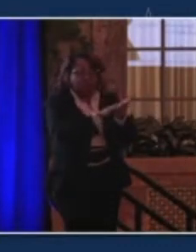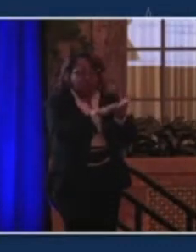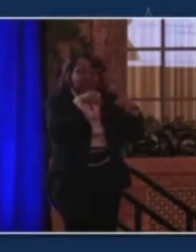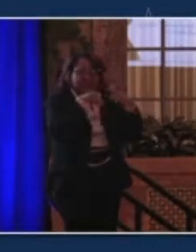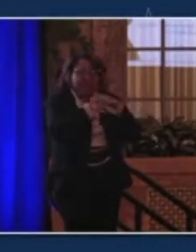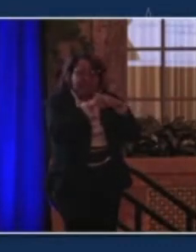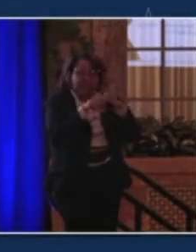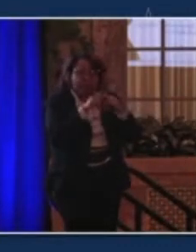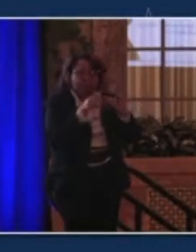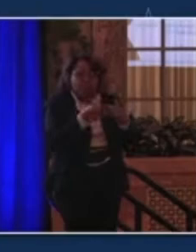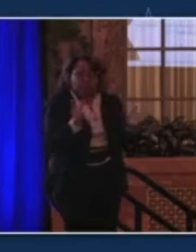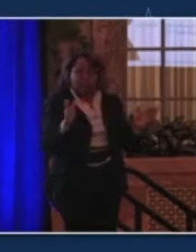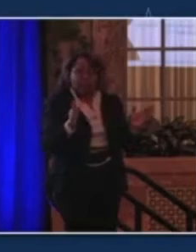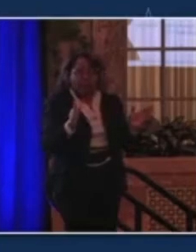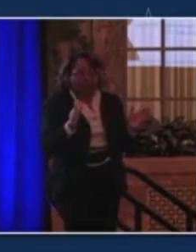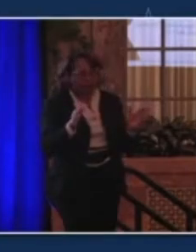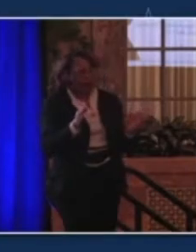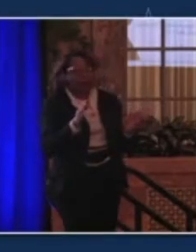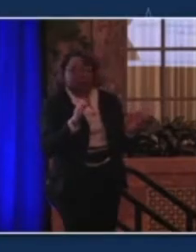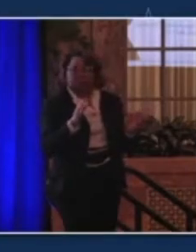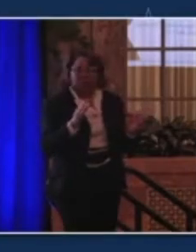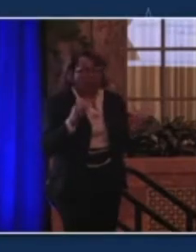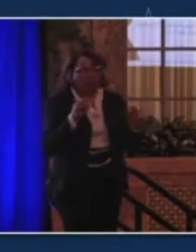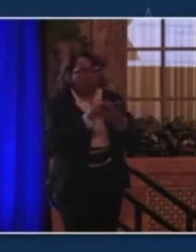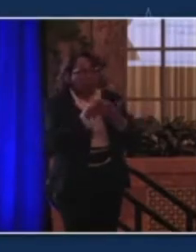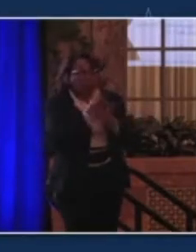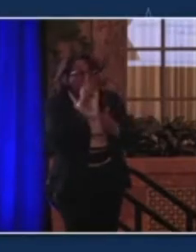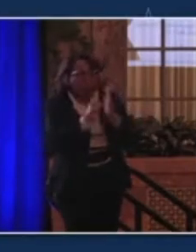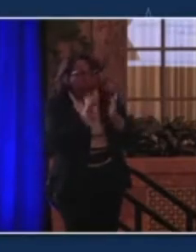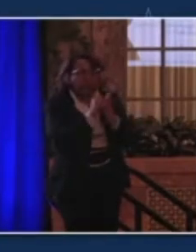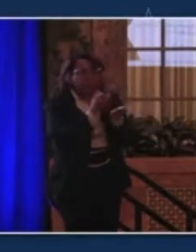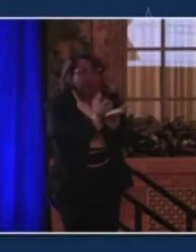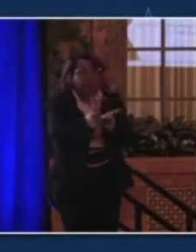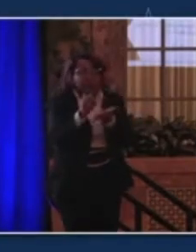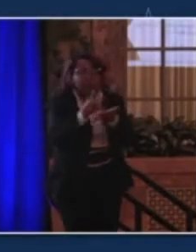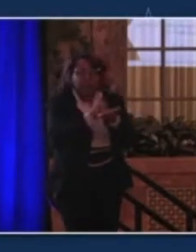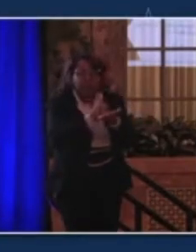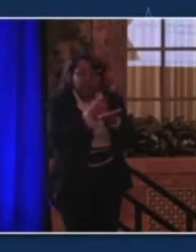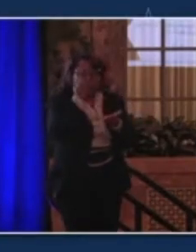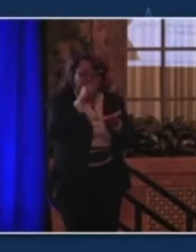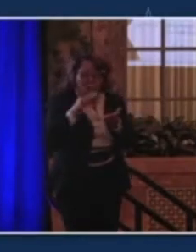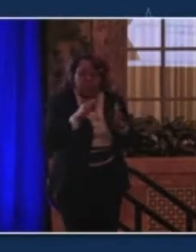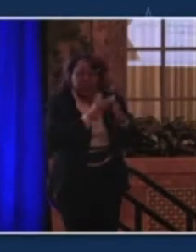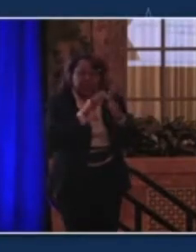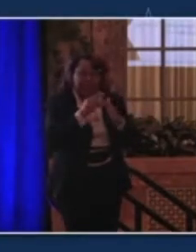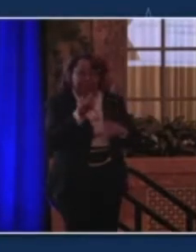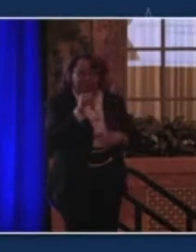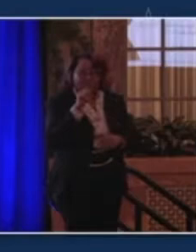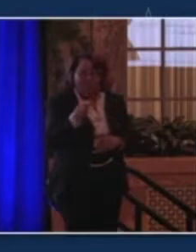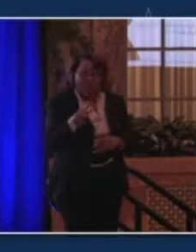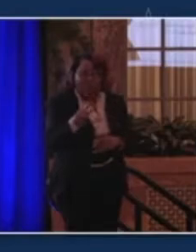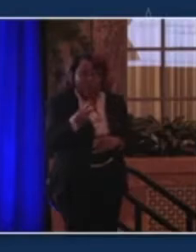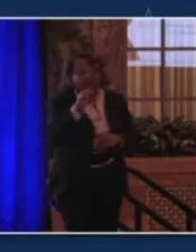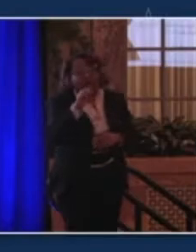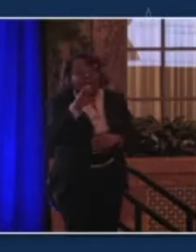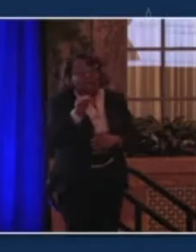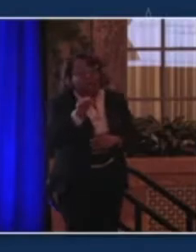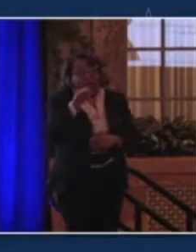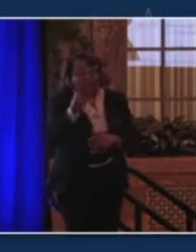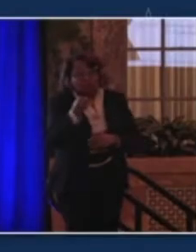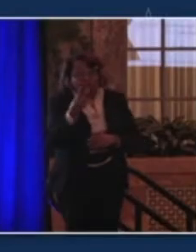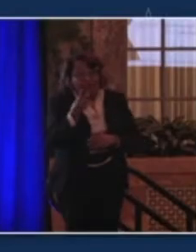public, ushering in a new era of transparency for City Hall. On October